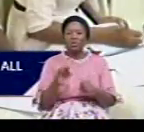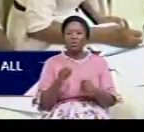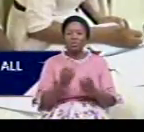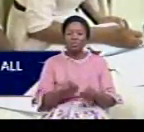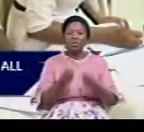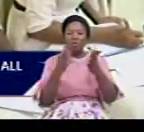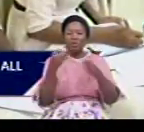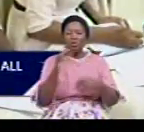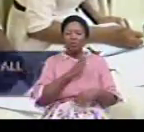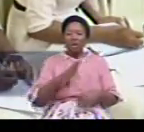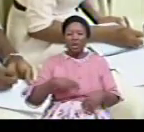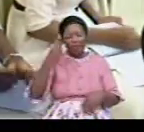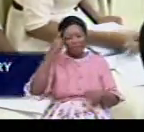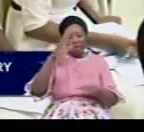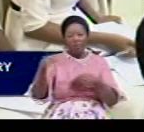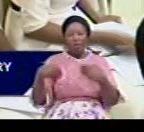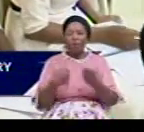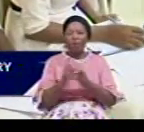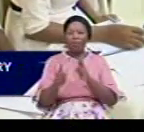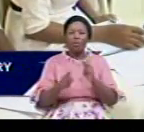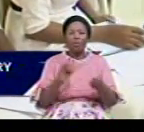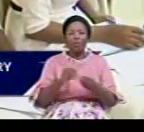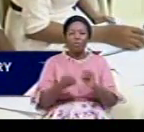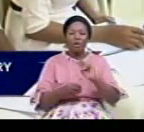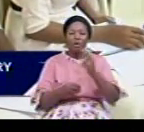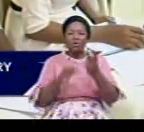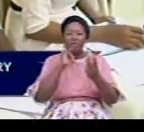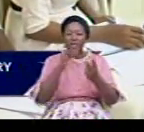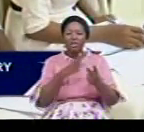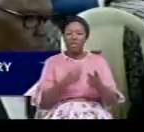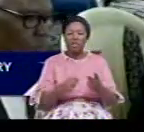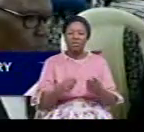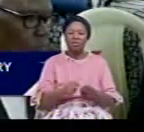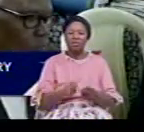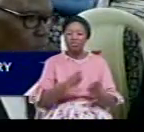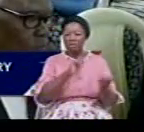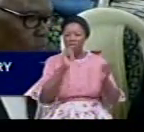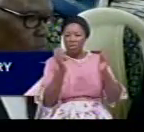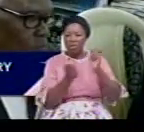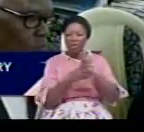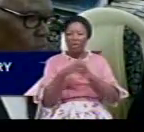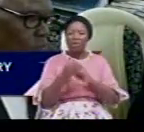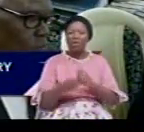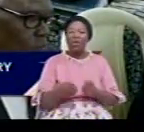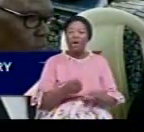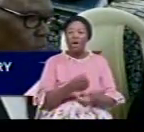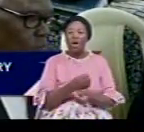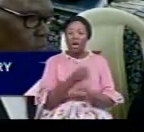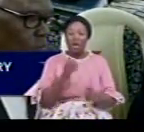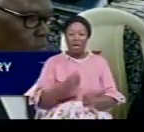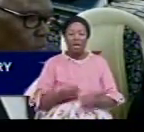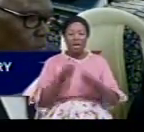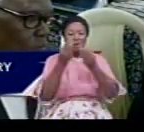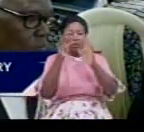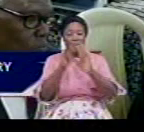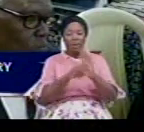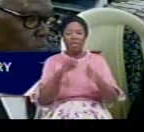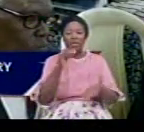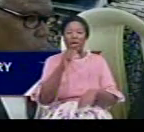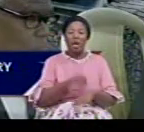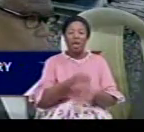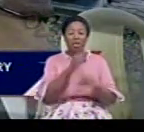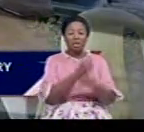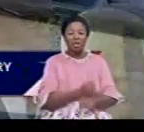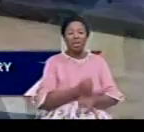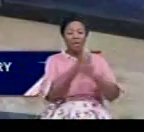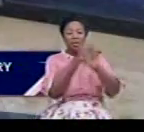the regenerative atonement at Calvary for our propitiation.